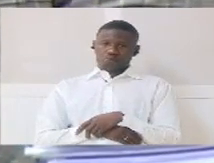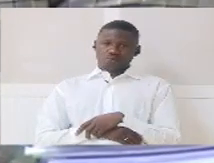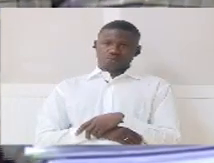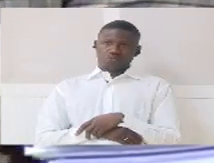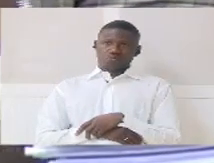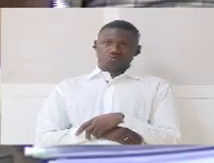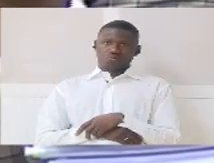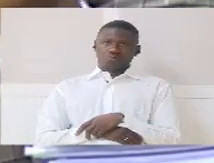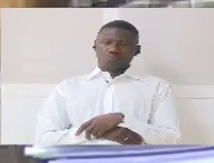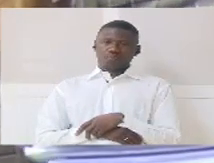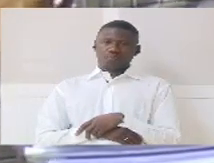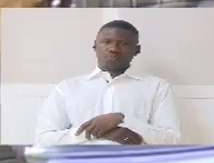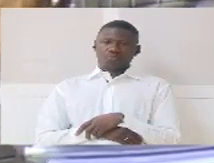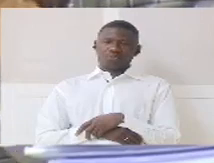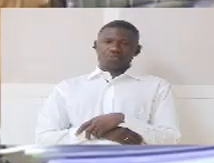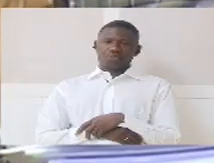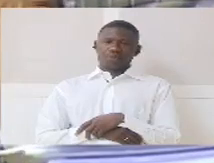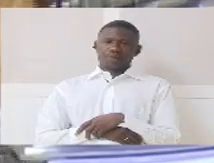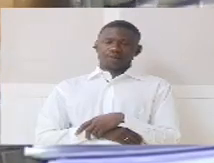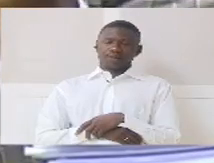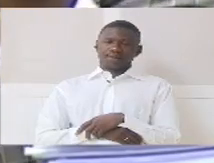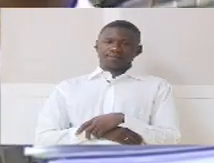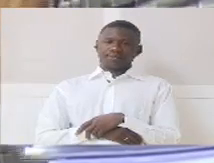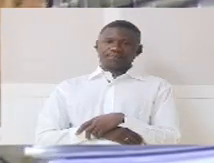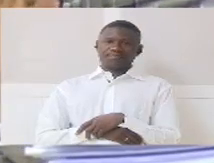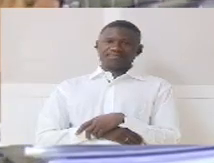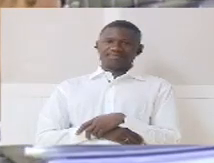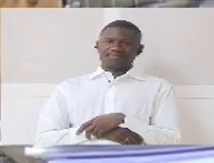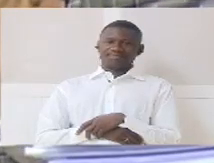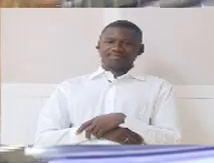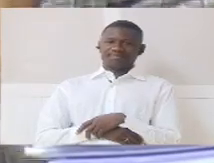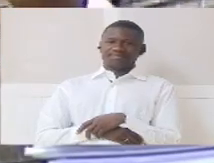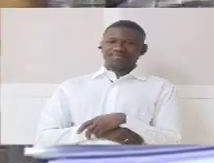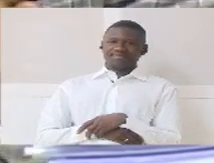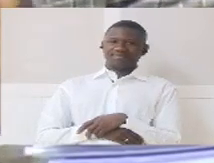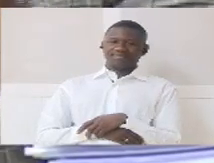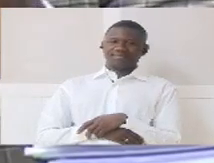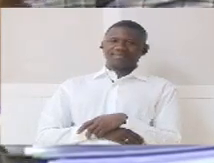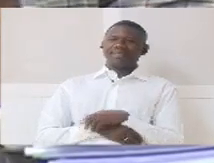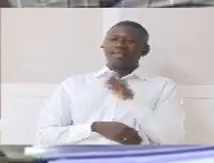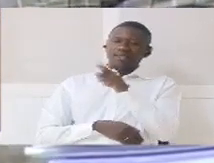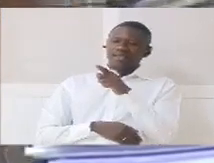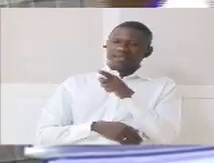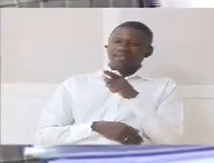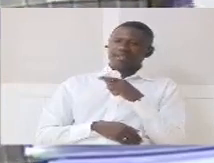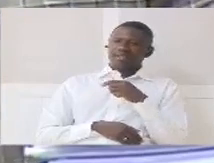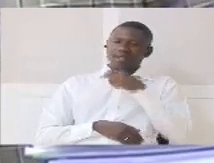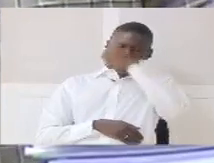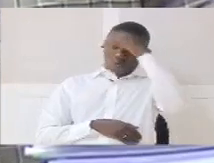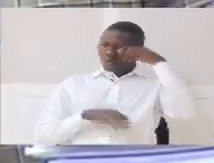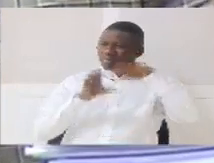Yes. Did the prison management do anything to stop that pap